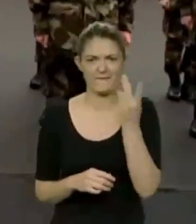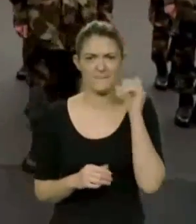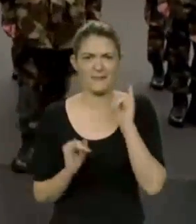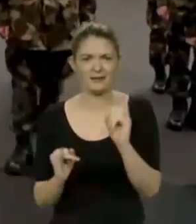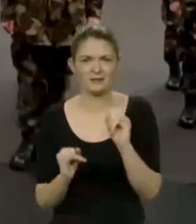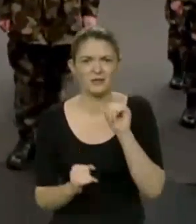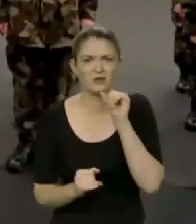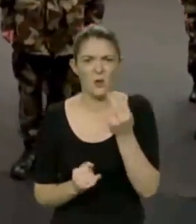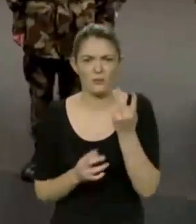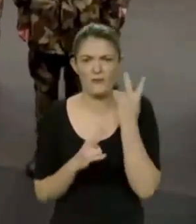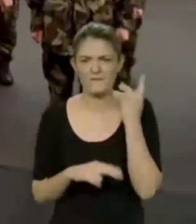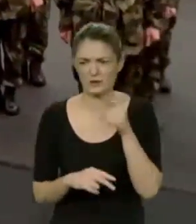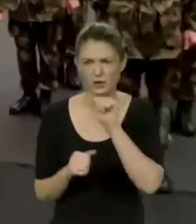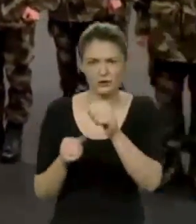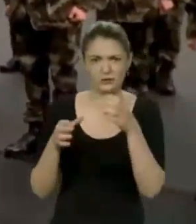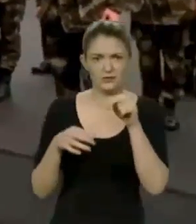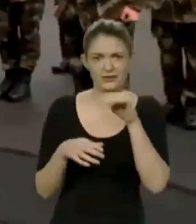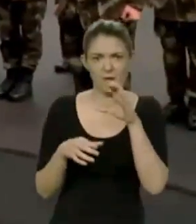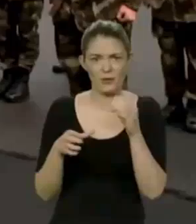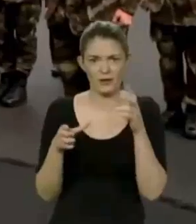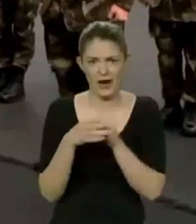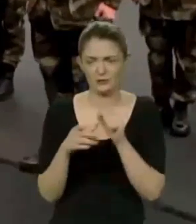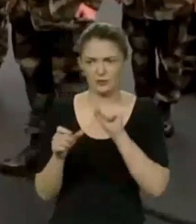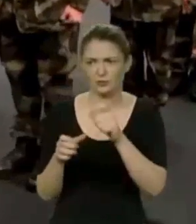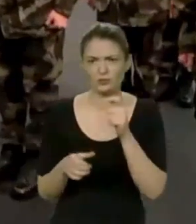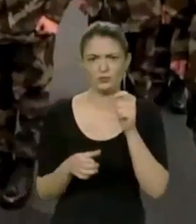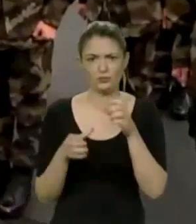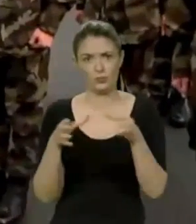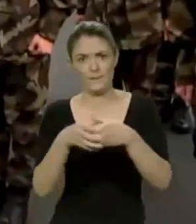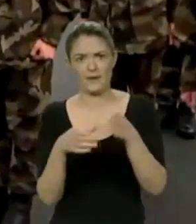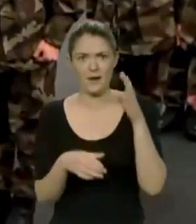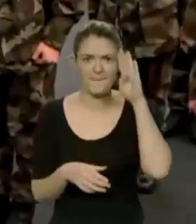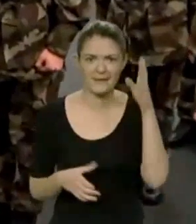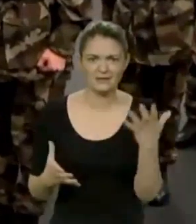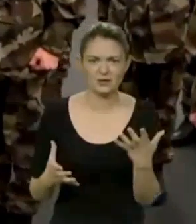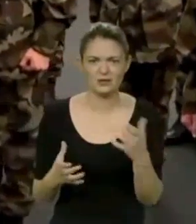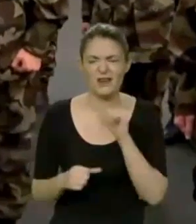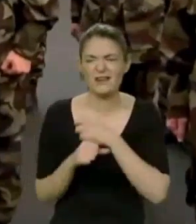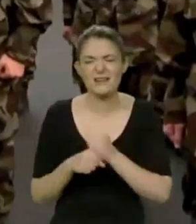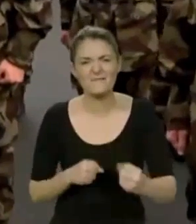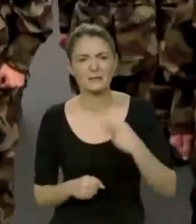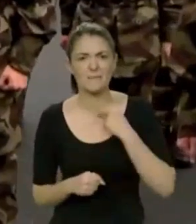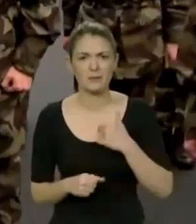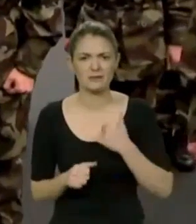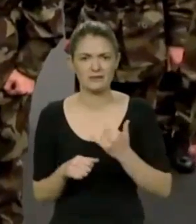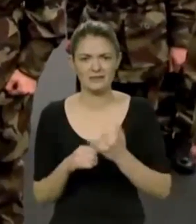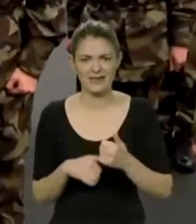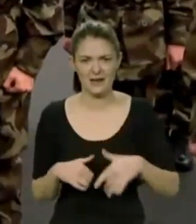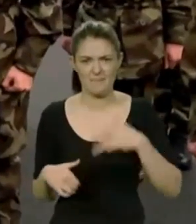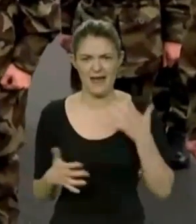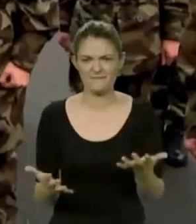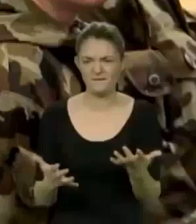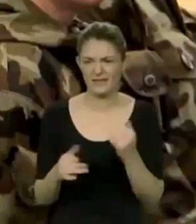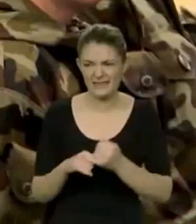on your section NCOs and me as your troop commander. I have never been as disappointed in a body of troops as I am this morning.